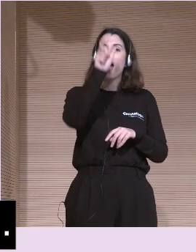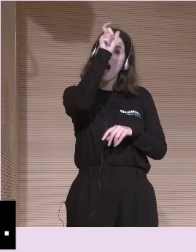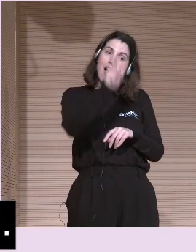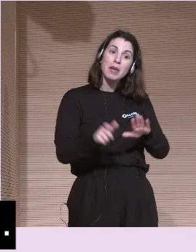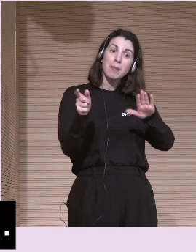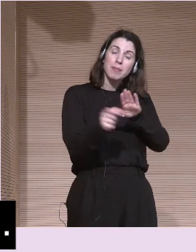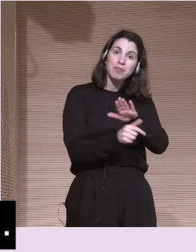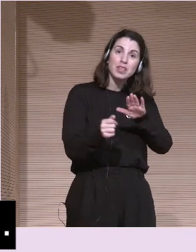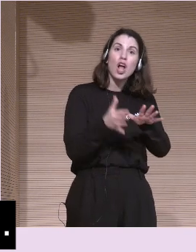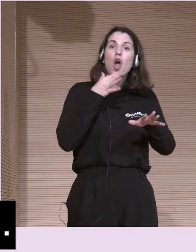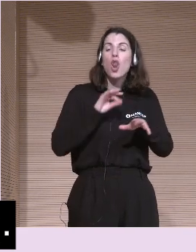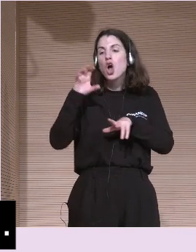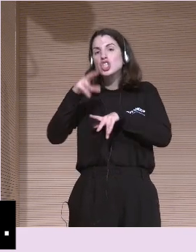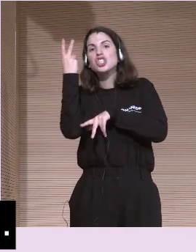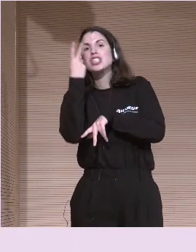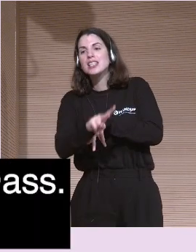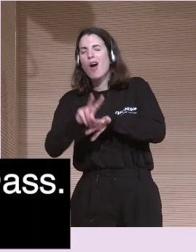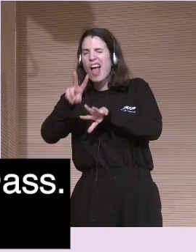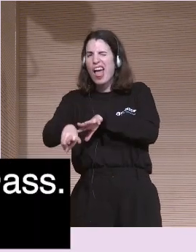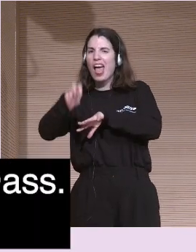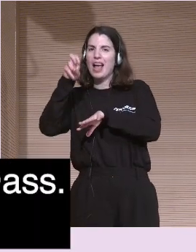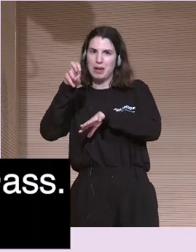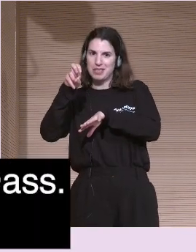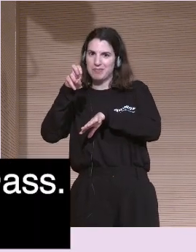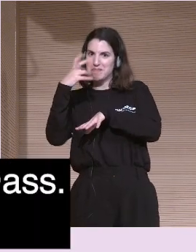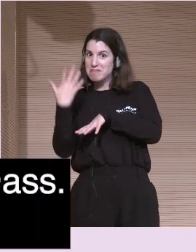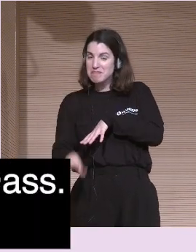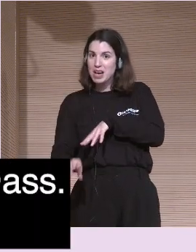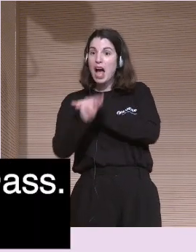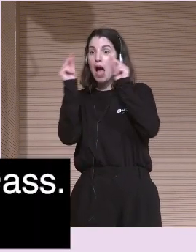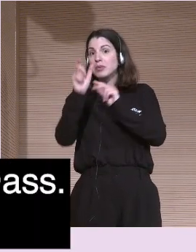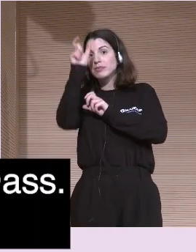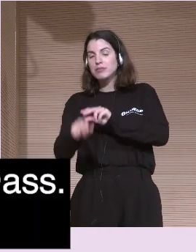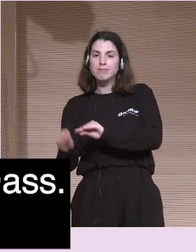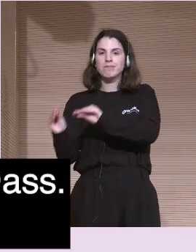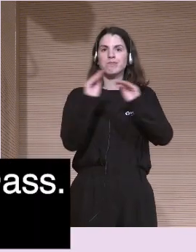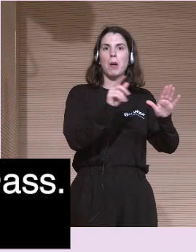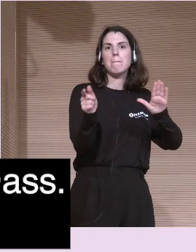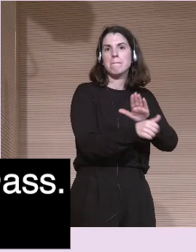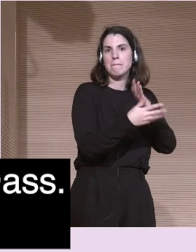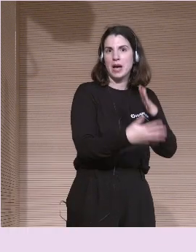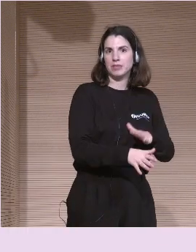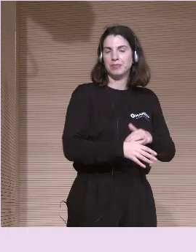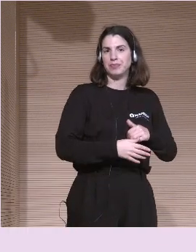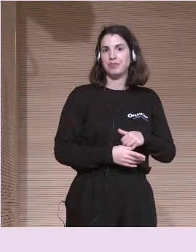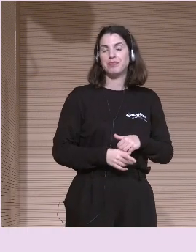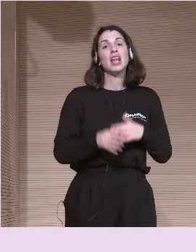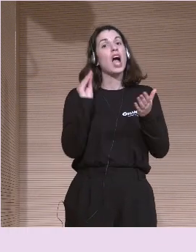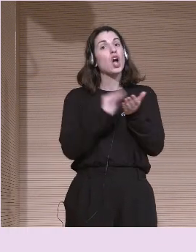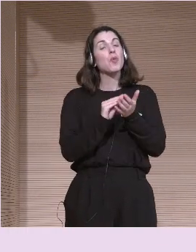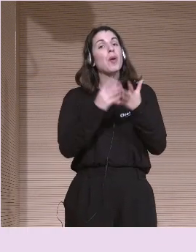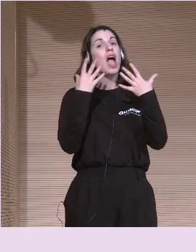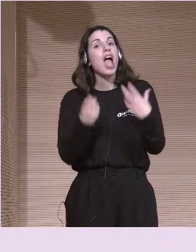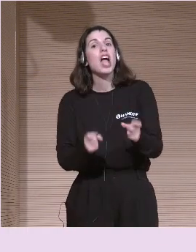And we have really conversational artworks as well. This is by an artist called Angelica Das, and she takes portraits of people, and then she